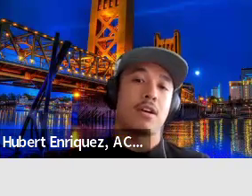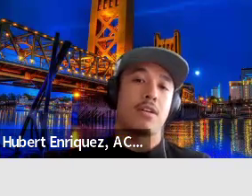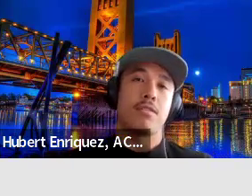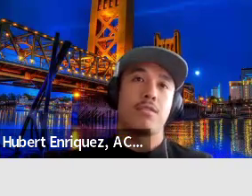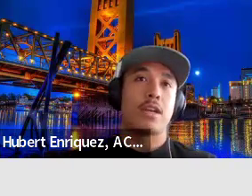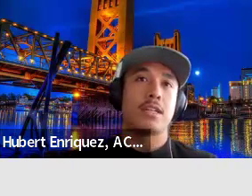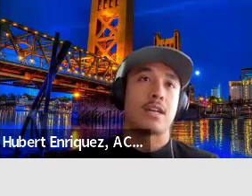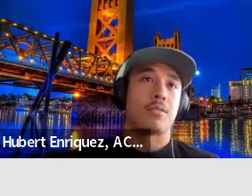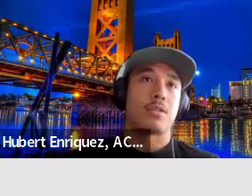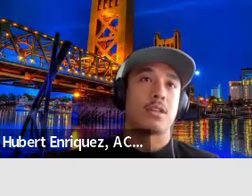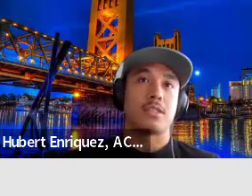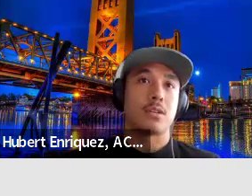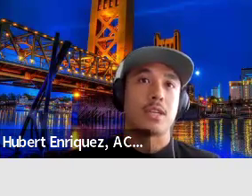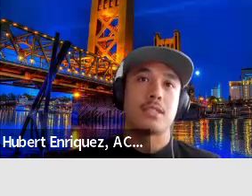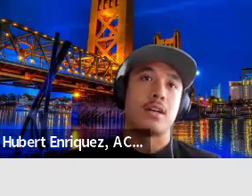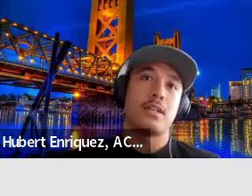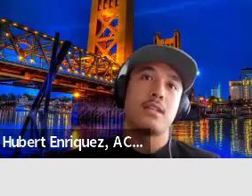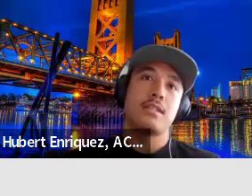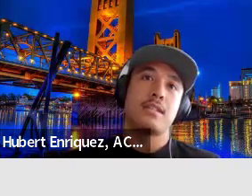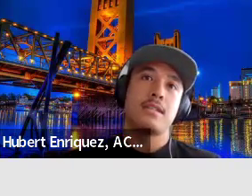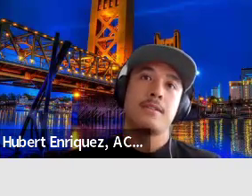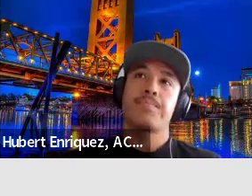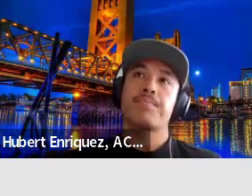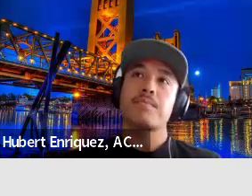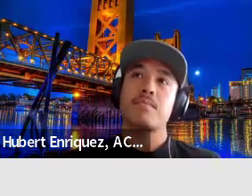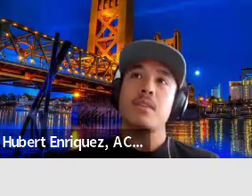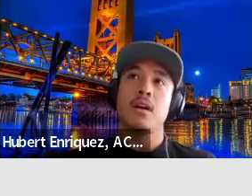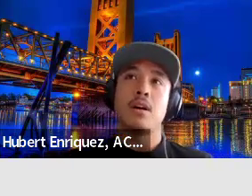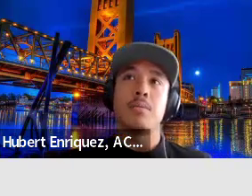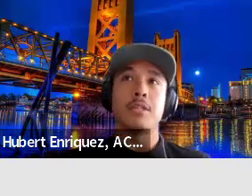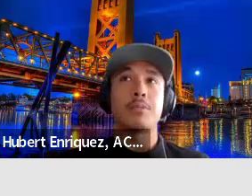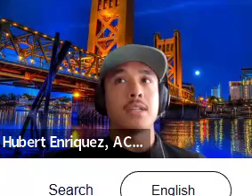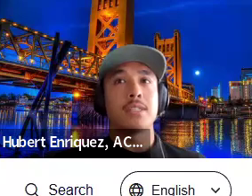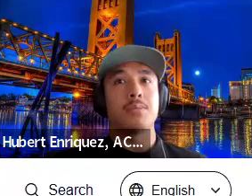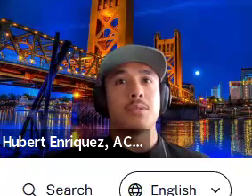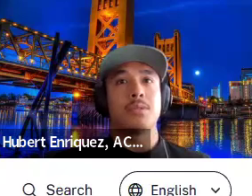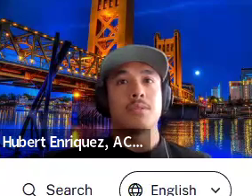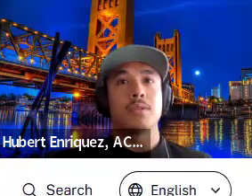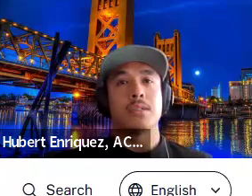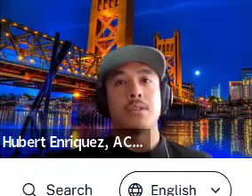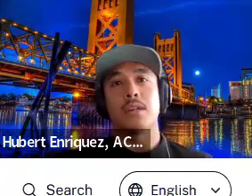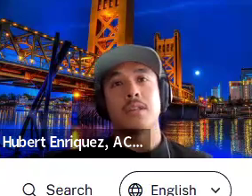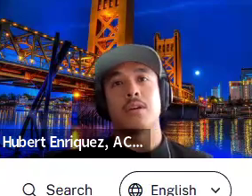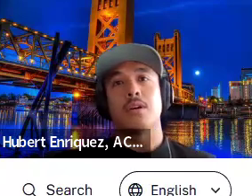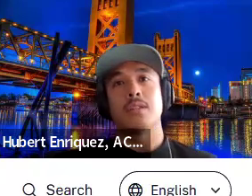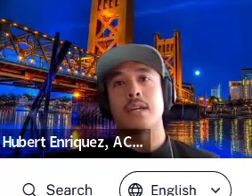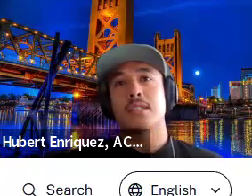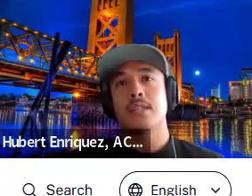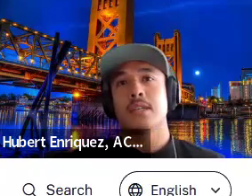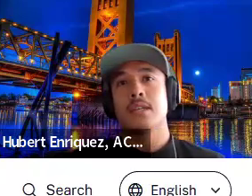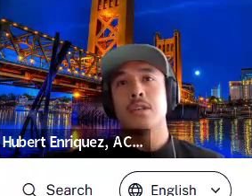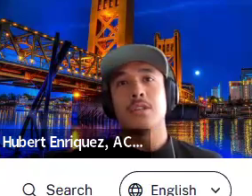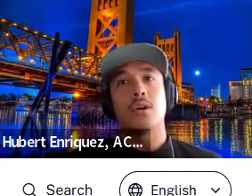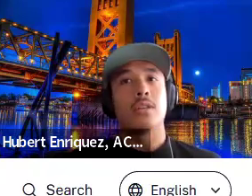988 for any time for the crisis hotline. It's pretty accessible, right? So you could either call,